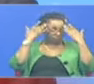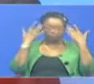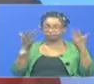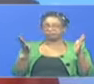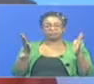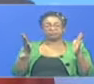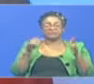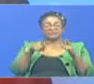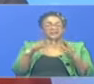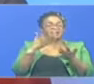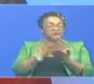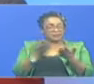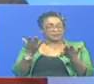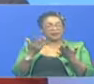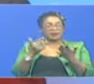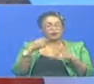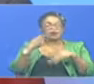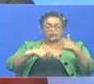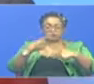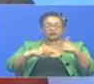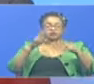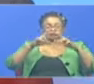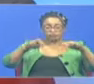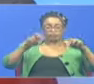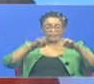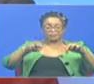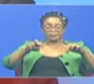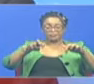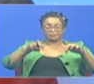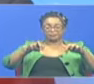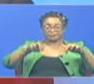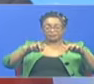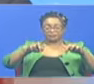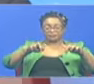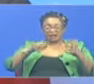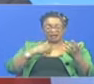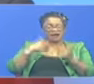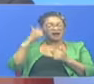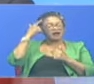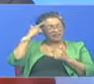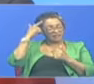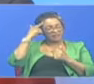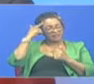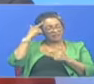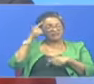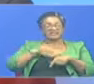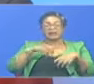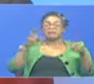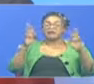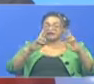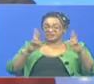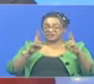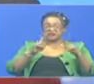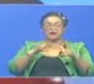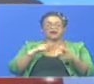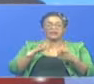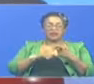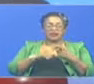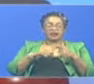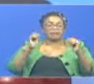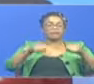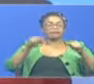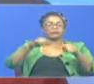kitu ambapo bado inahitaji utafiti, na nafikiri hiyo utafiti itakuja kutueleza kwa